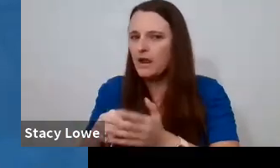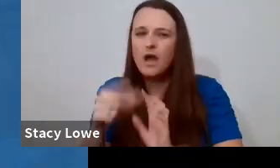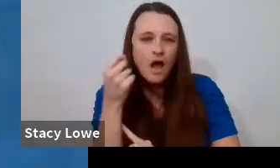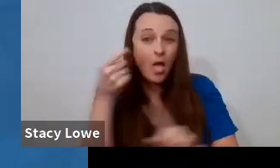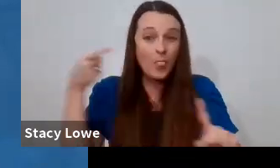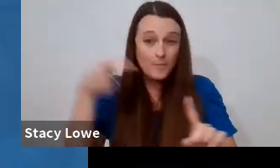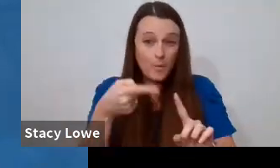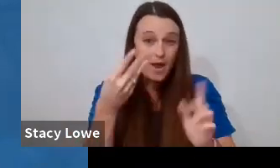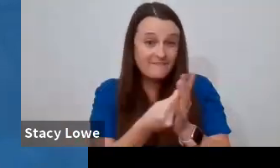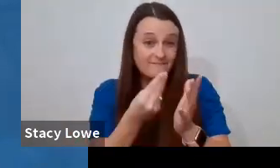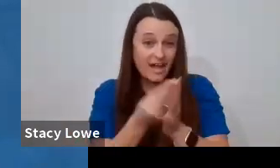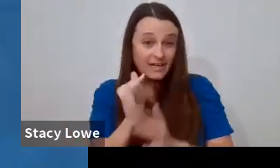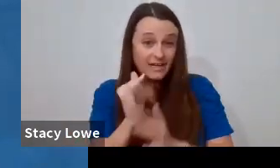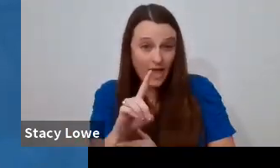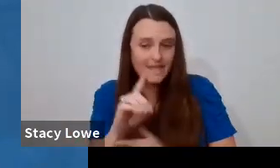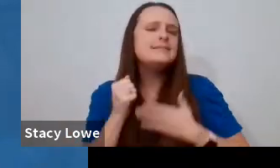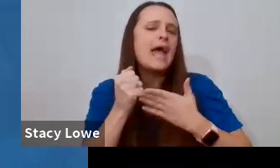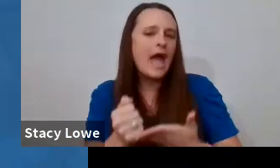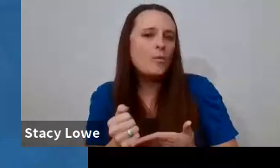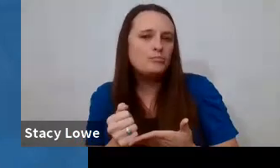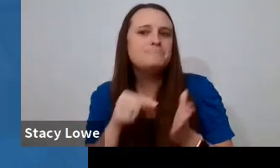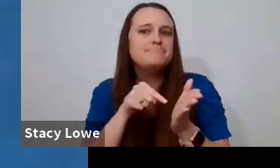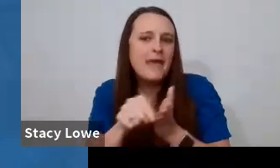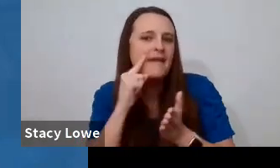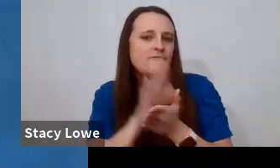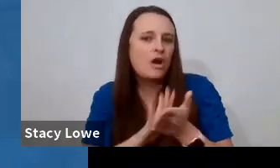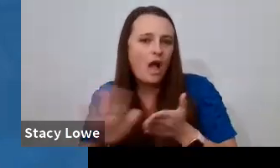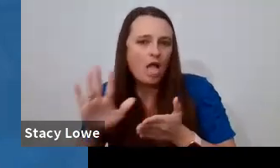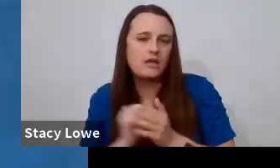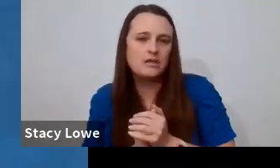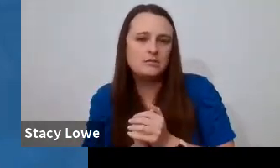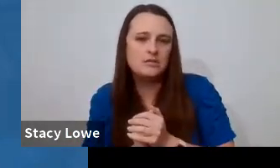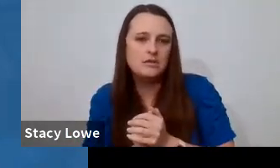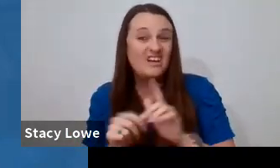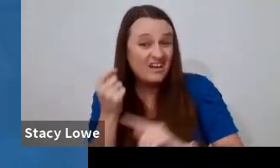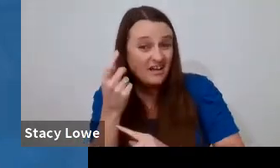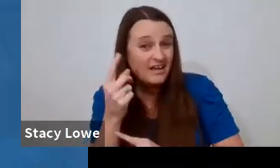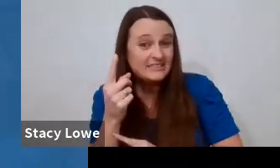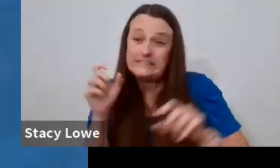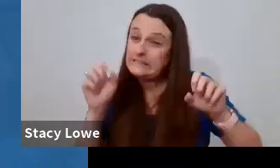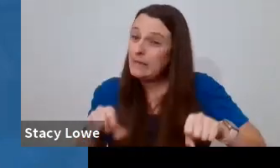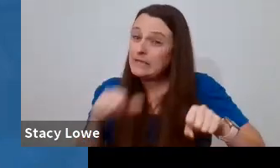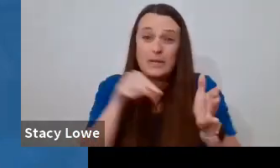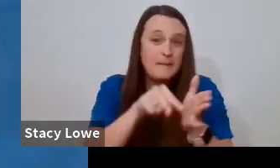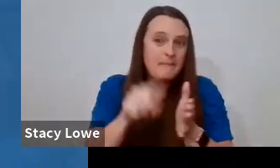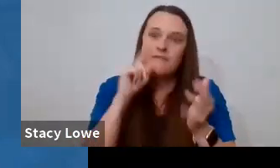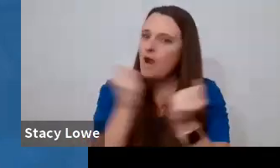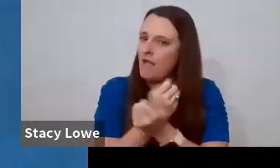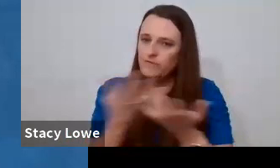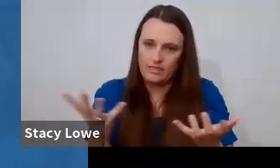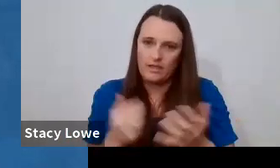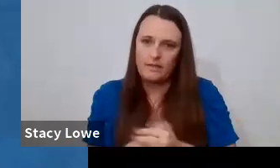is to help you meet college costs. Your aid offer may not pay all costs.